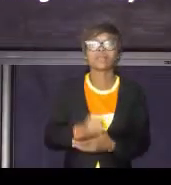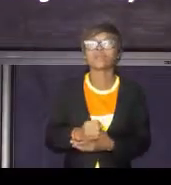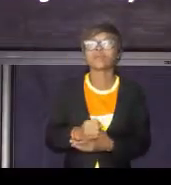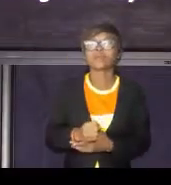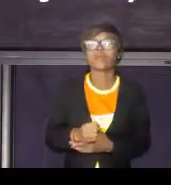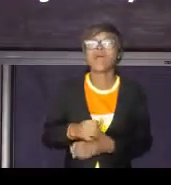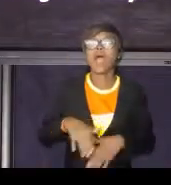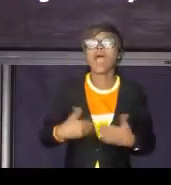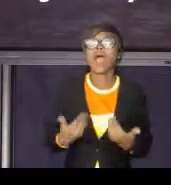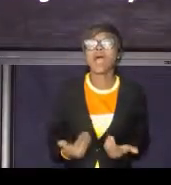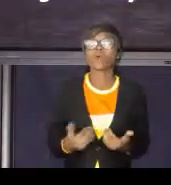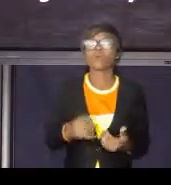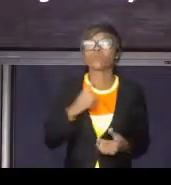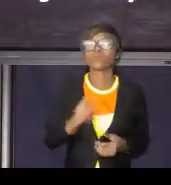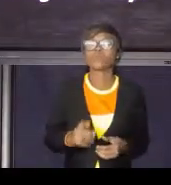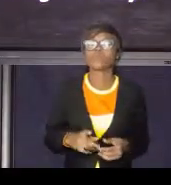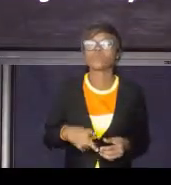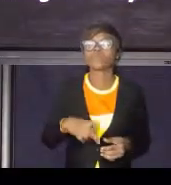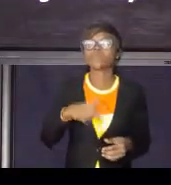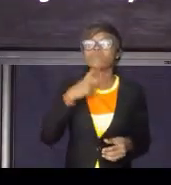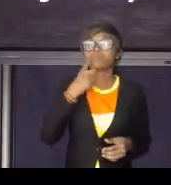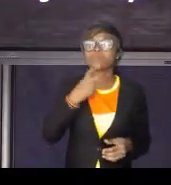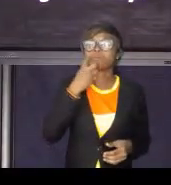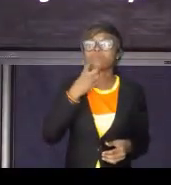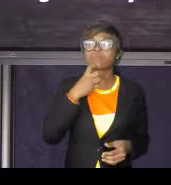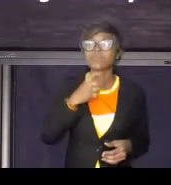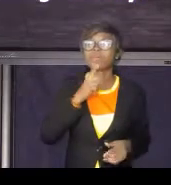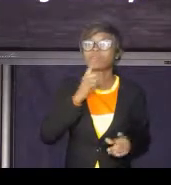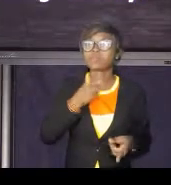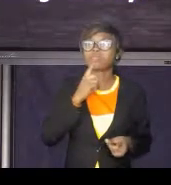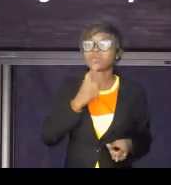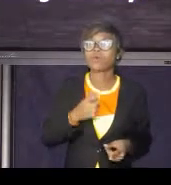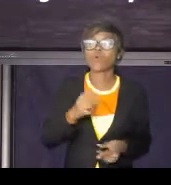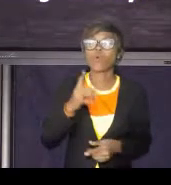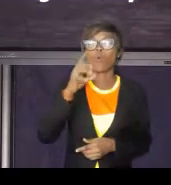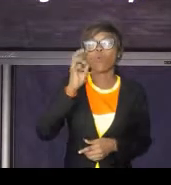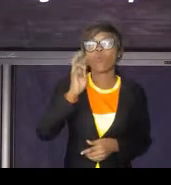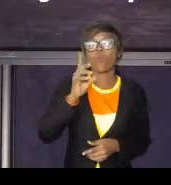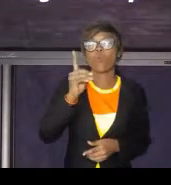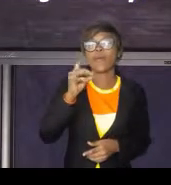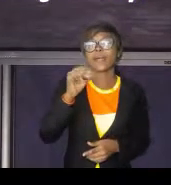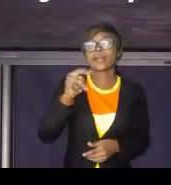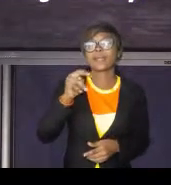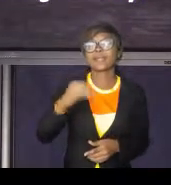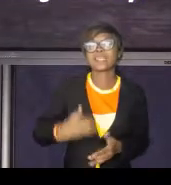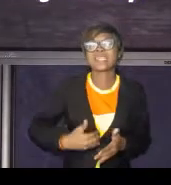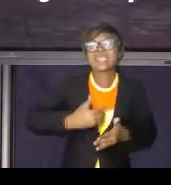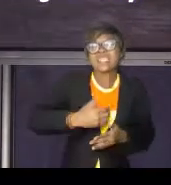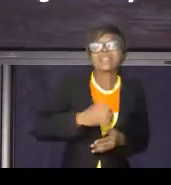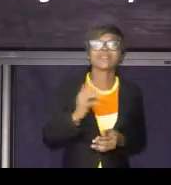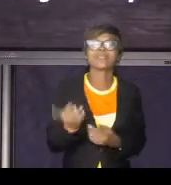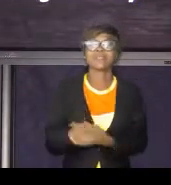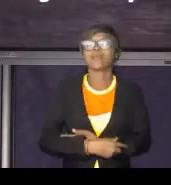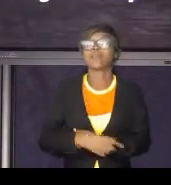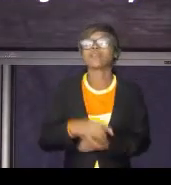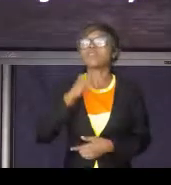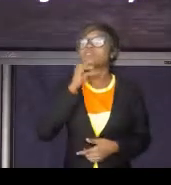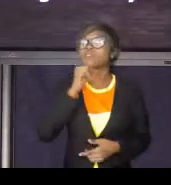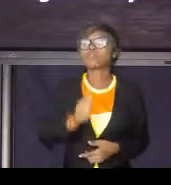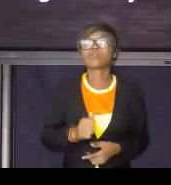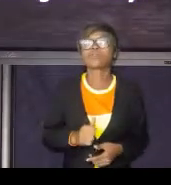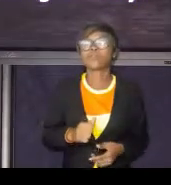Look at this. How do you pronounce it? You call it Wednesday. No, it is